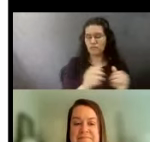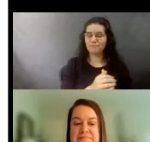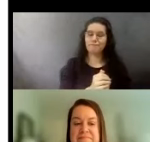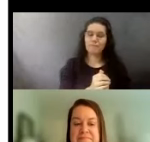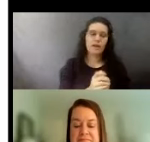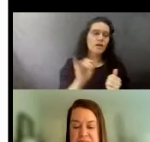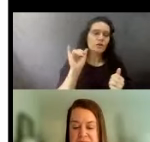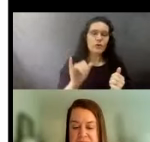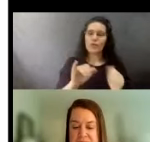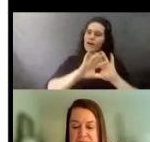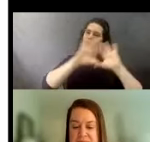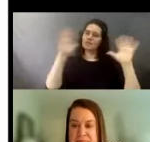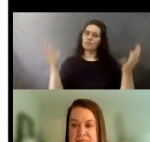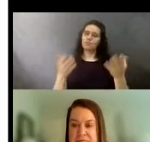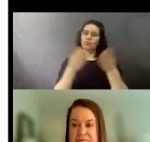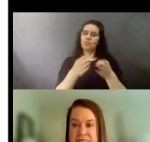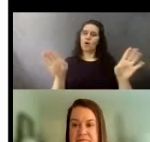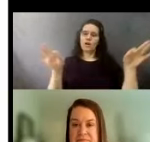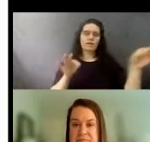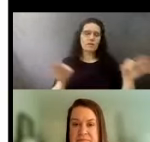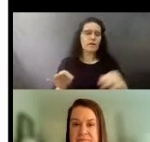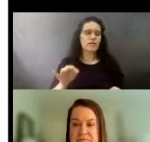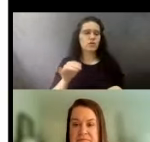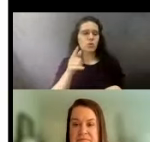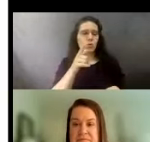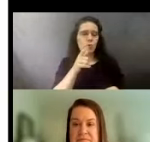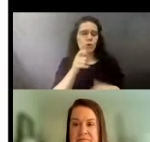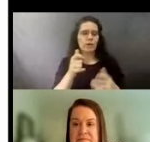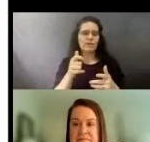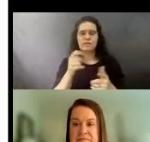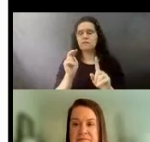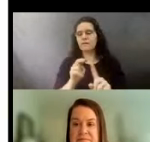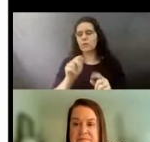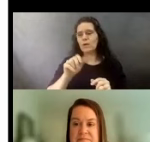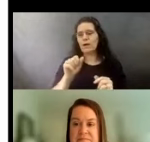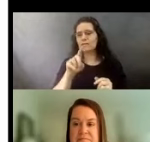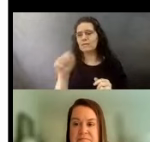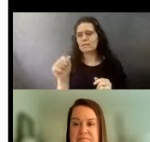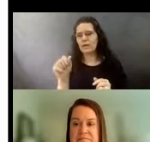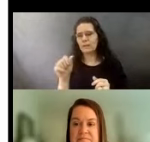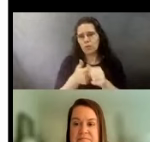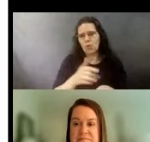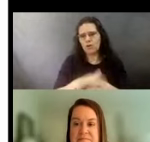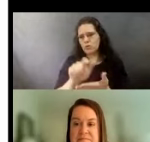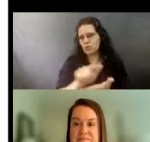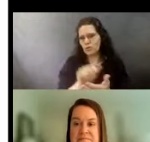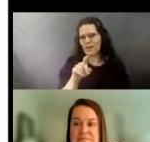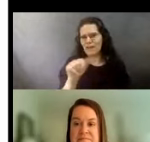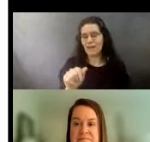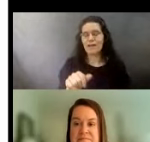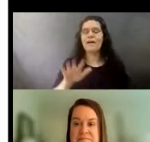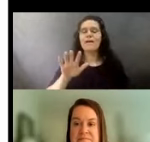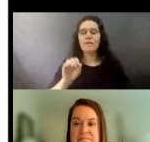who's disabled under the ADA, and 504, the Rehabilitation Act, tracks the